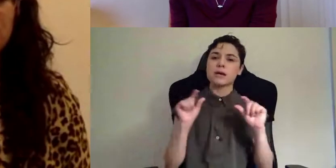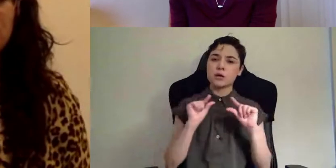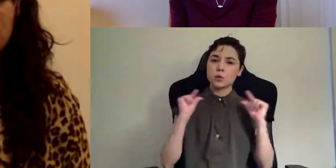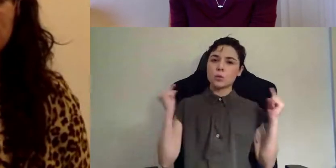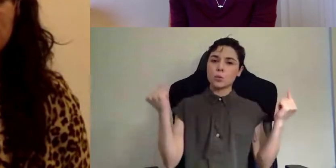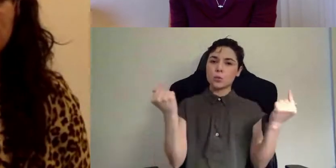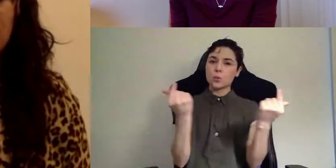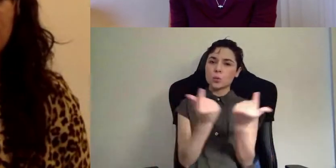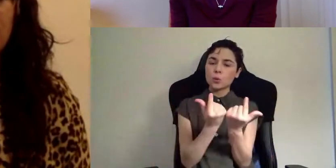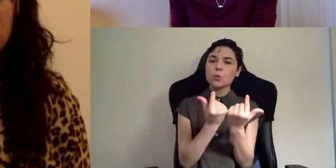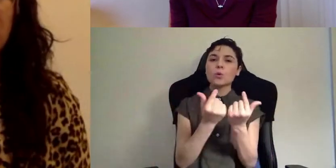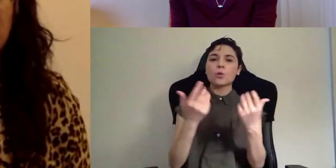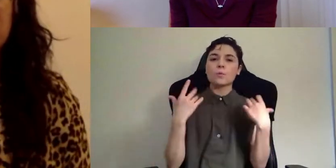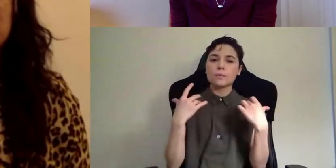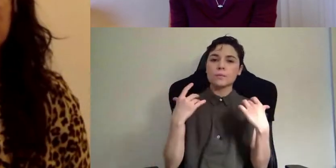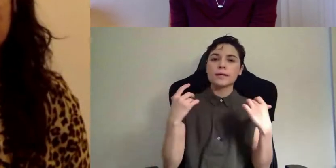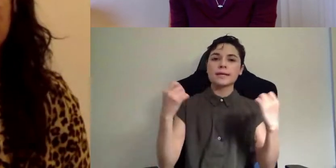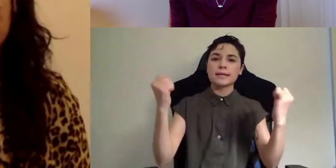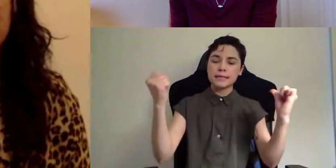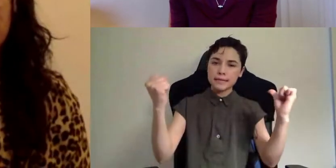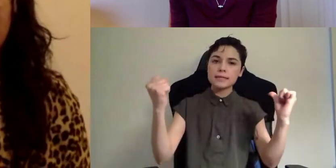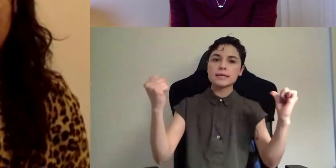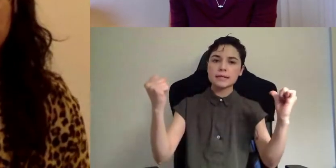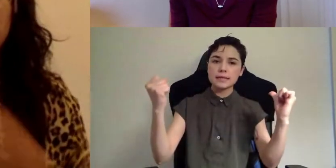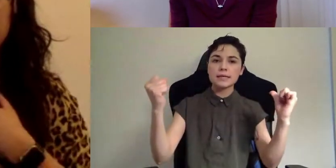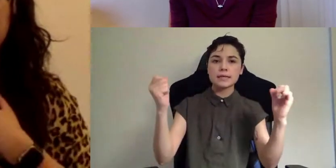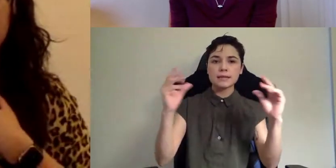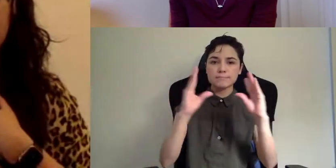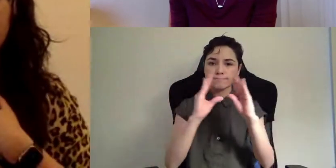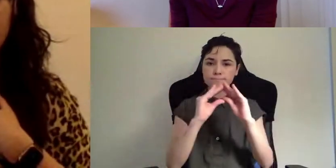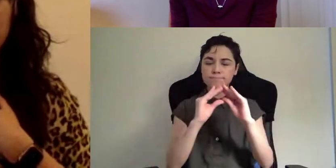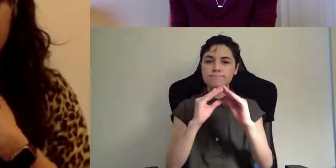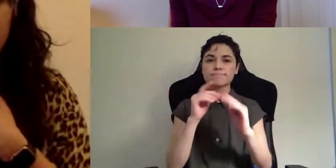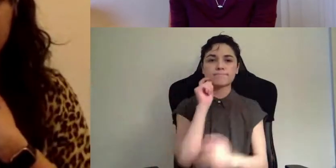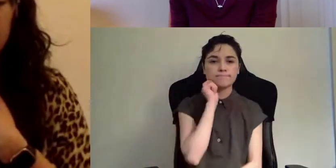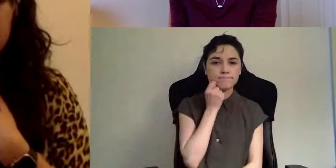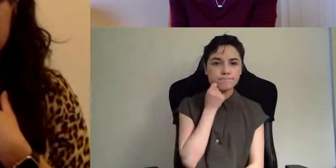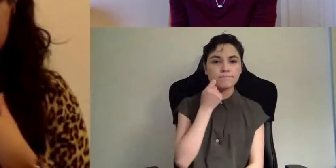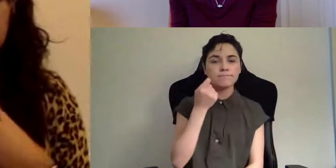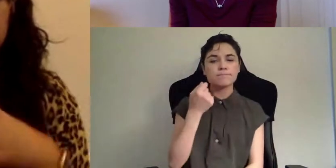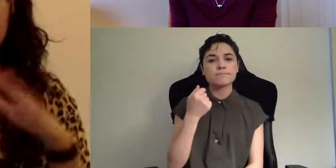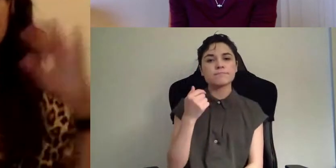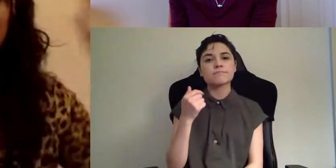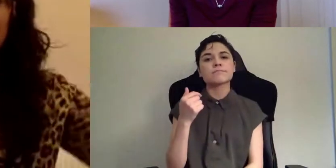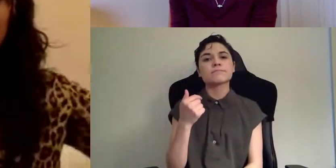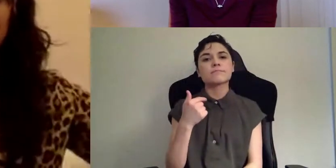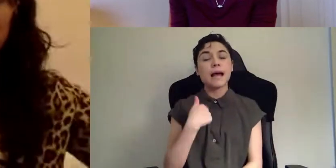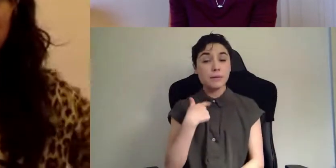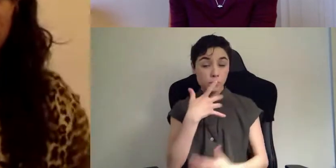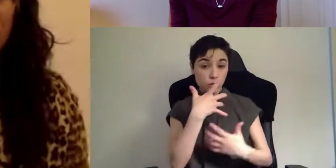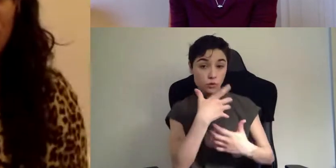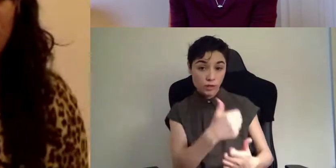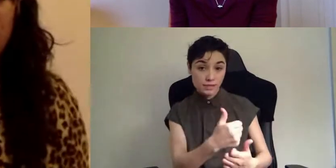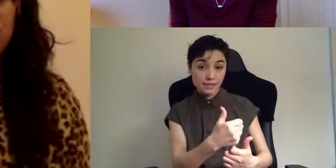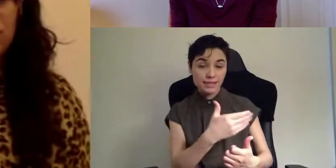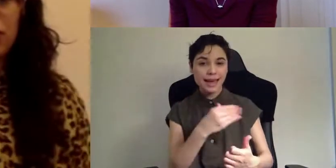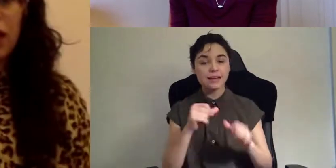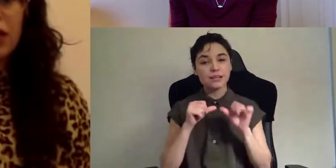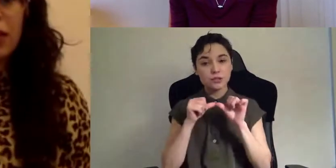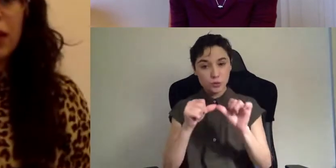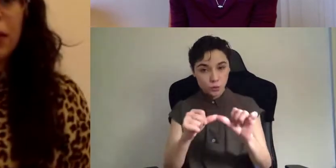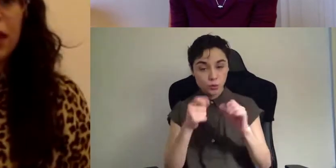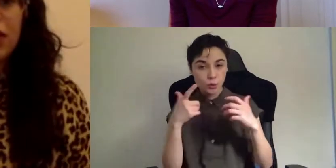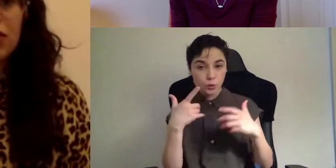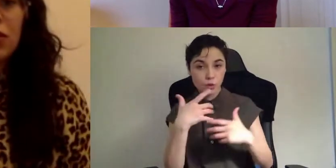me that's happened. And I trust, and I'm like trying to continue to trust, that those will still go on after